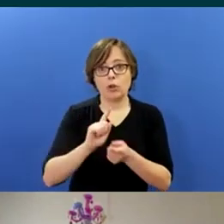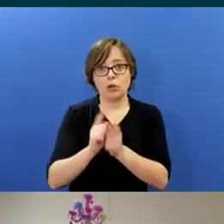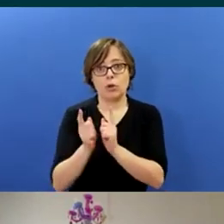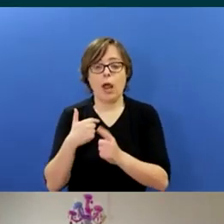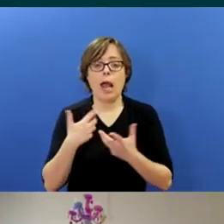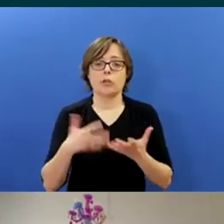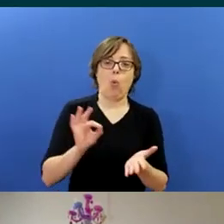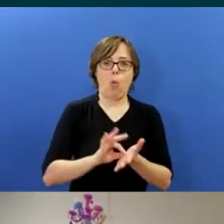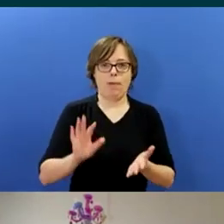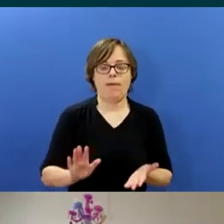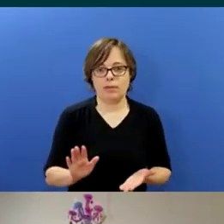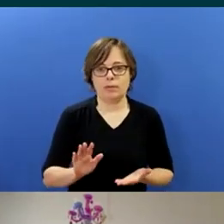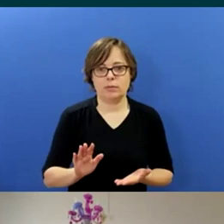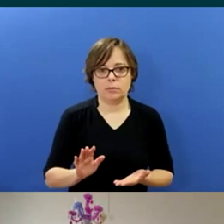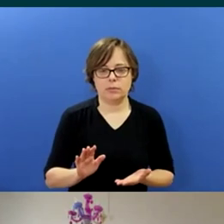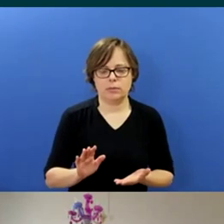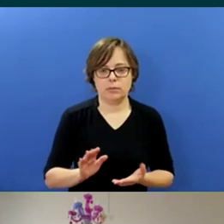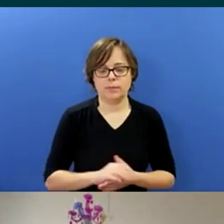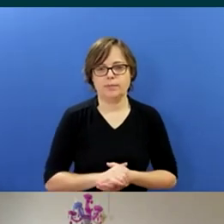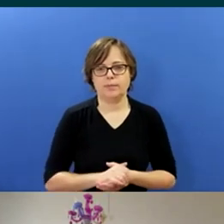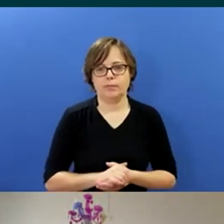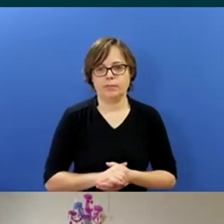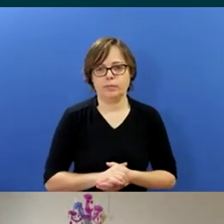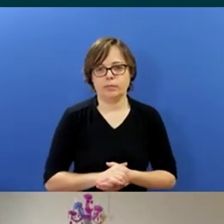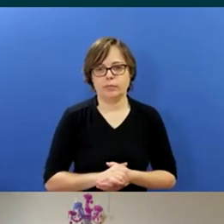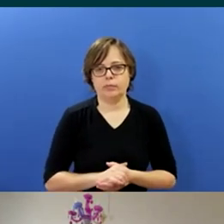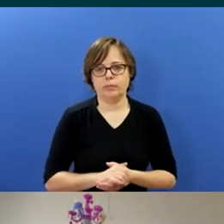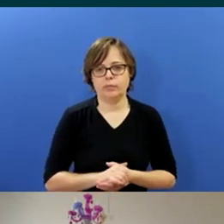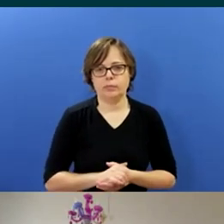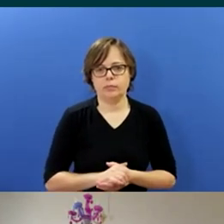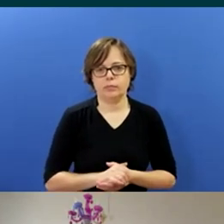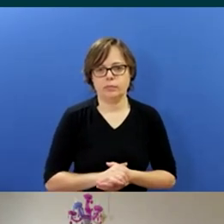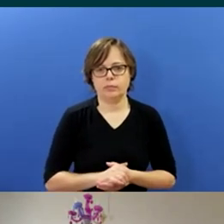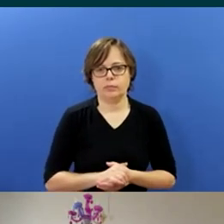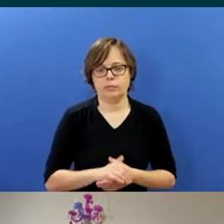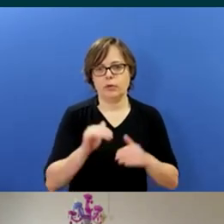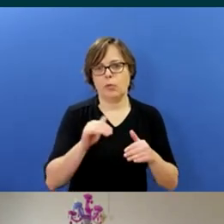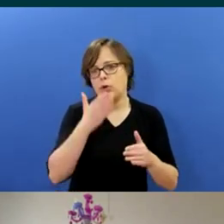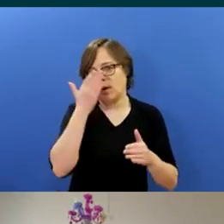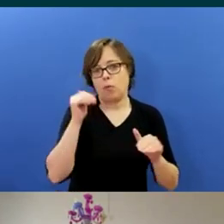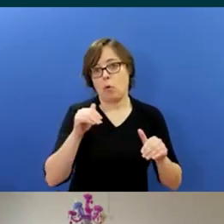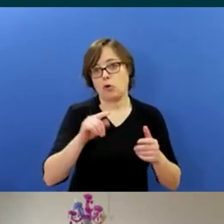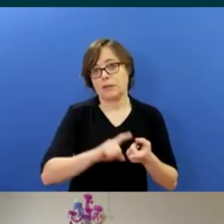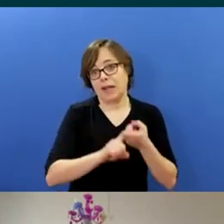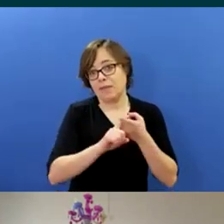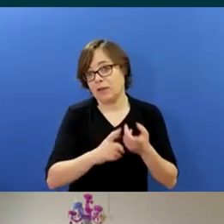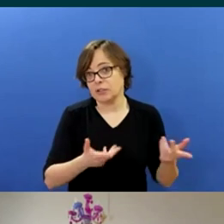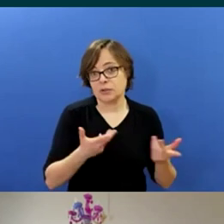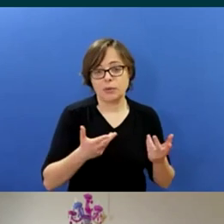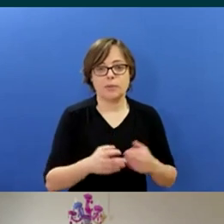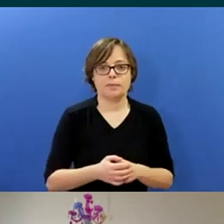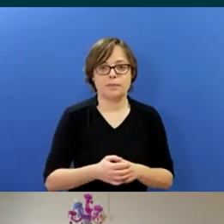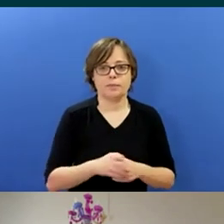we haven't seen any change in the slides for the last quite a few minutes. Are you changing the slides, or maybe there has been